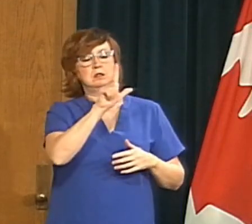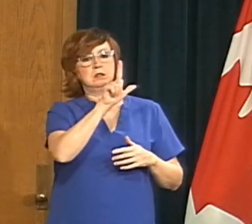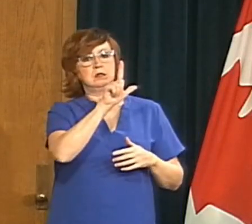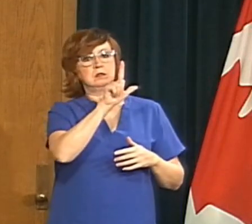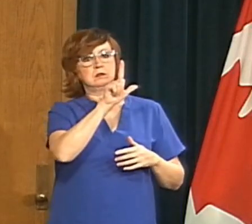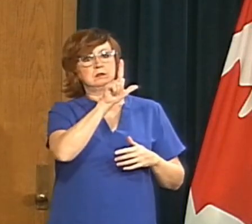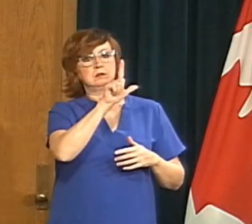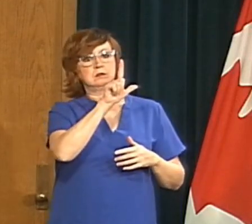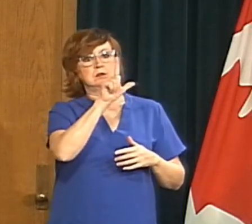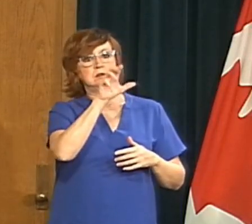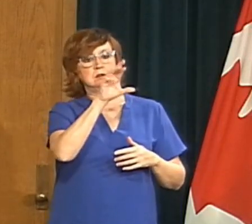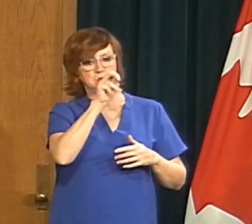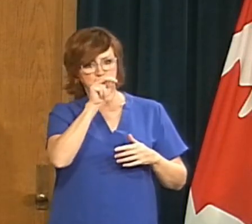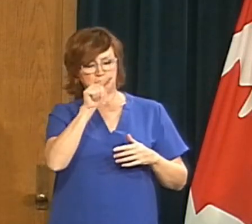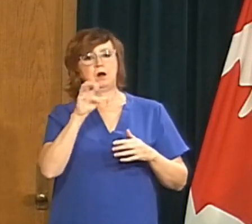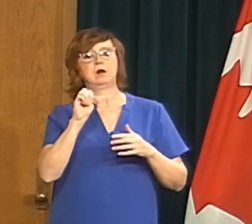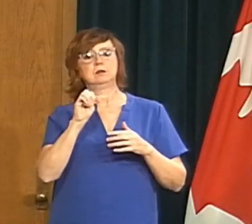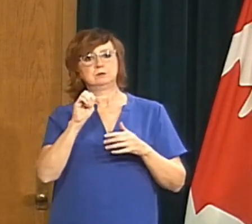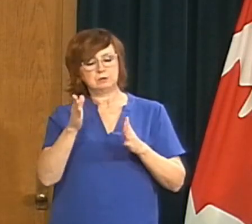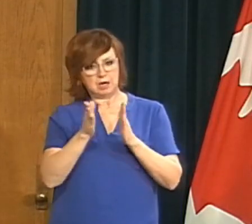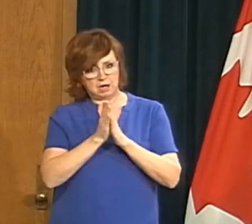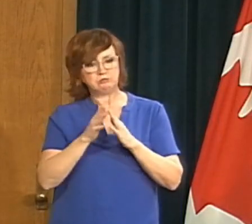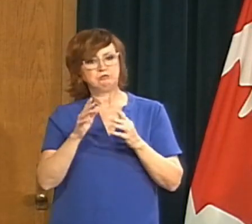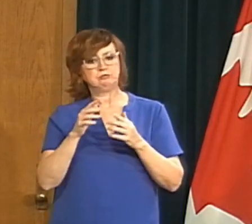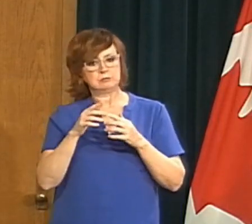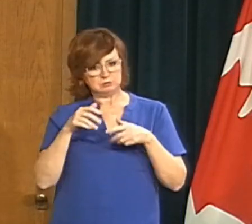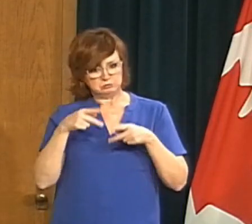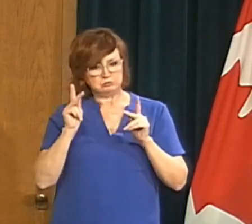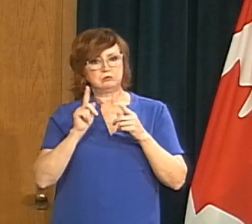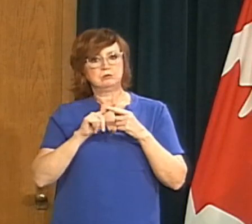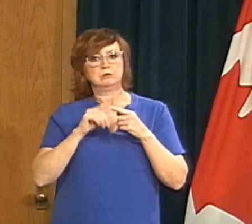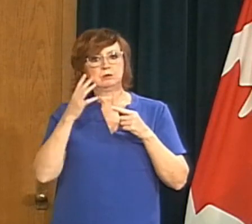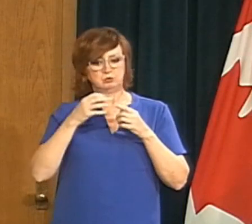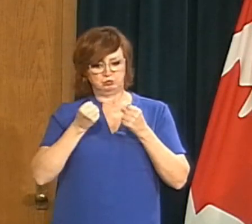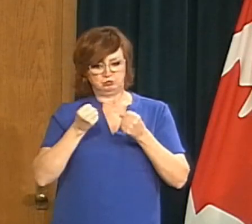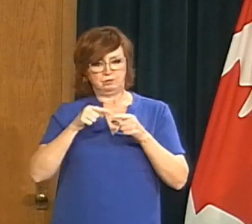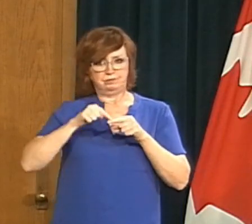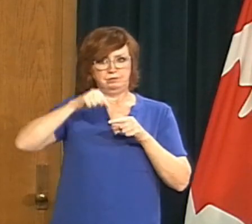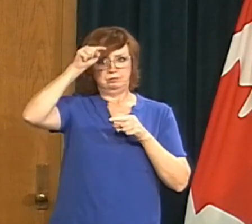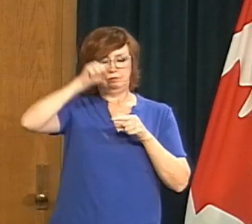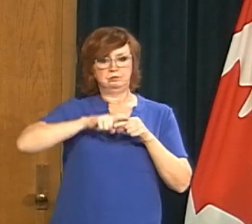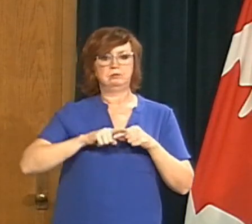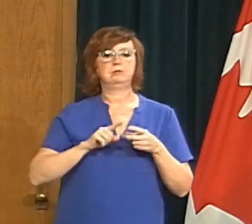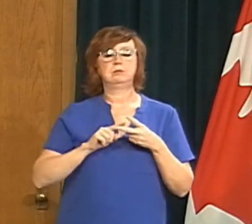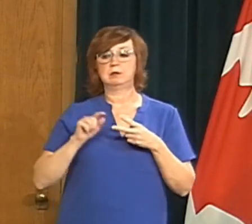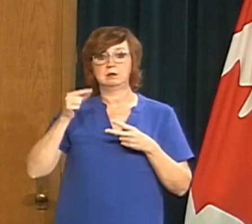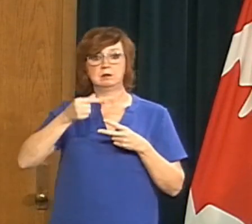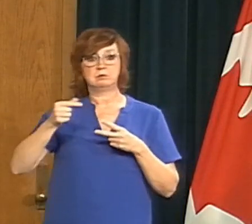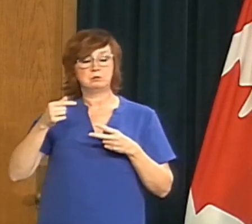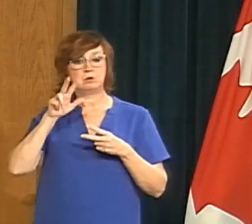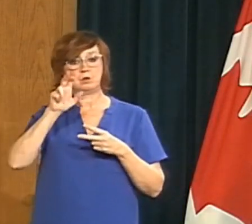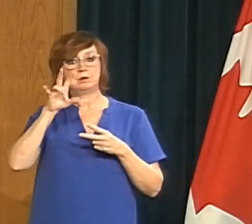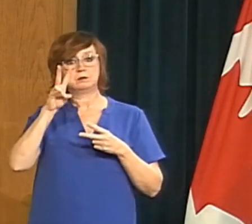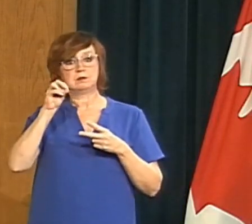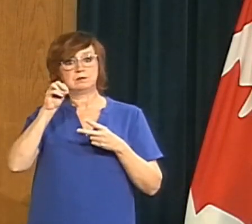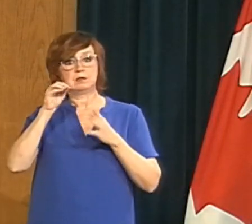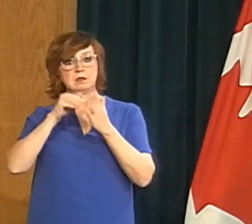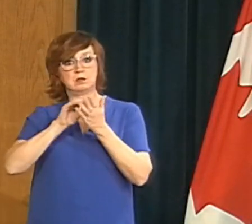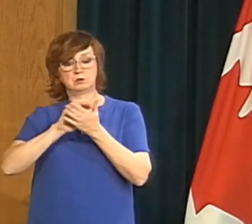Our government is also providing $370,000 to northern communities to support these new travel restrictions.